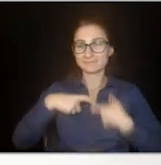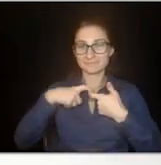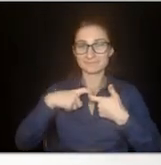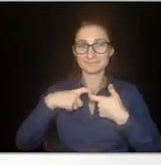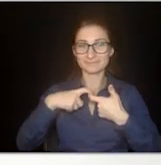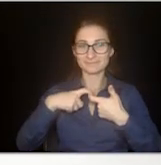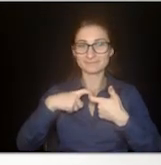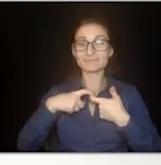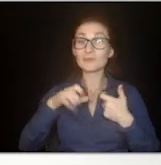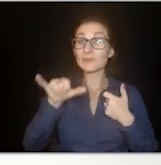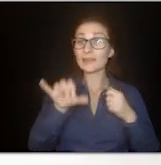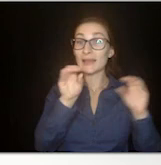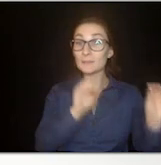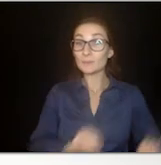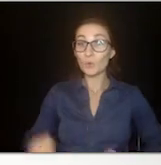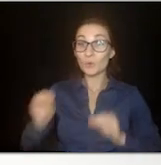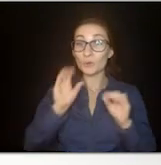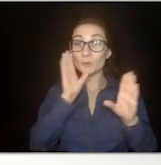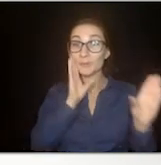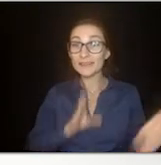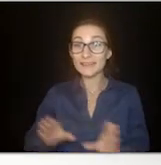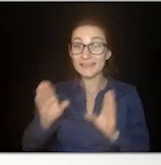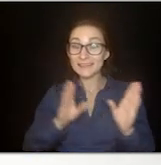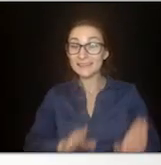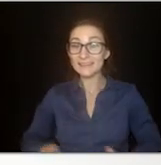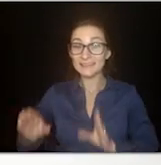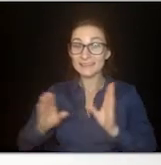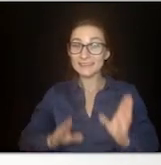So, the motor planning